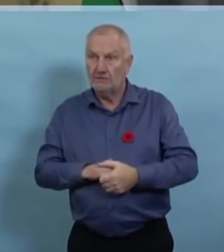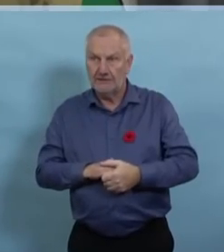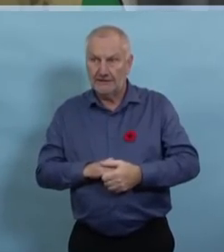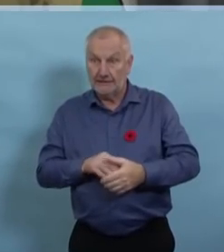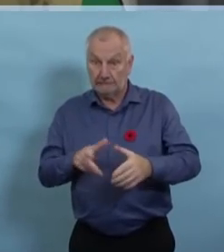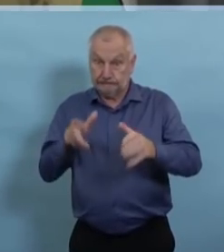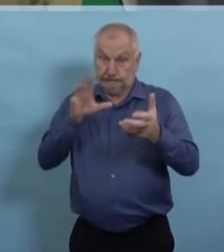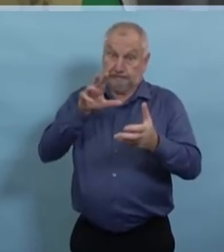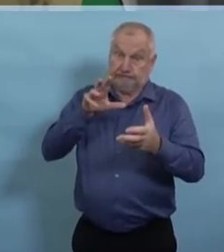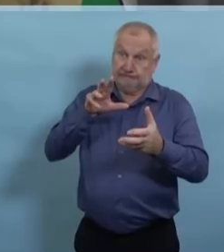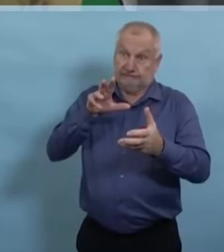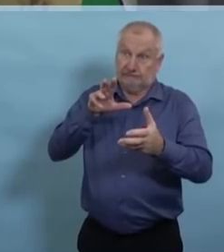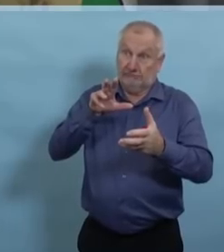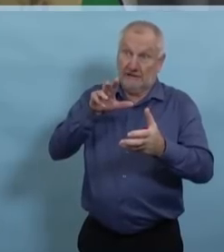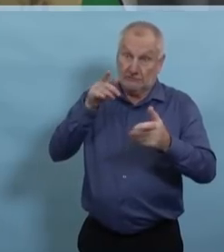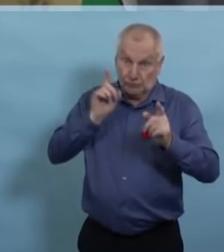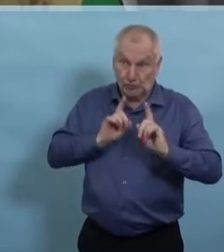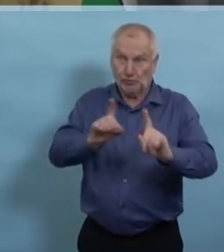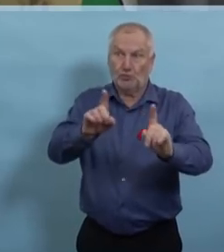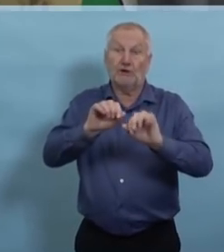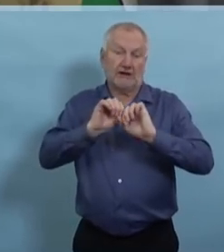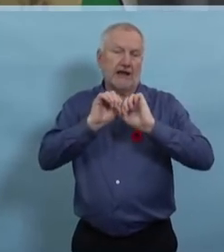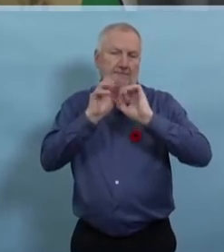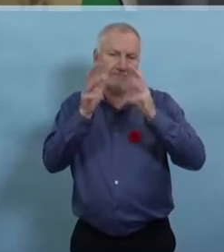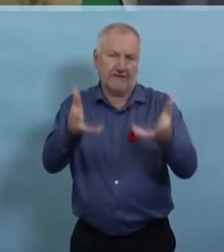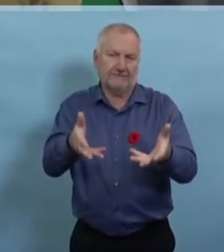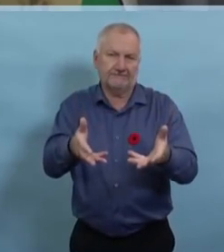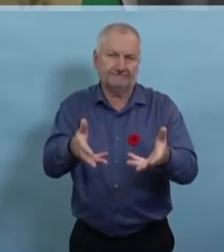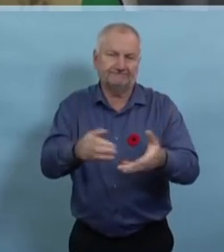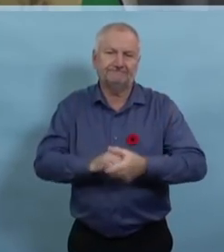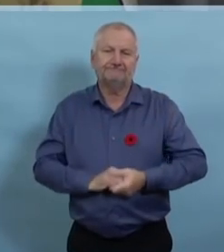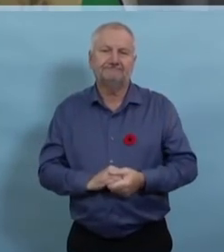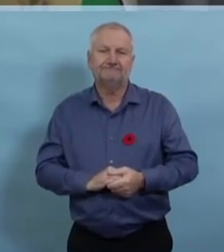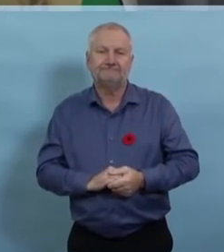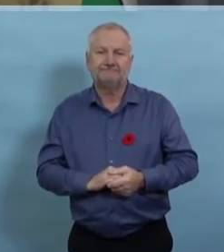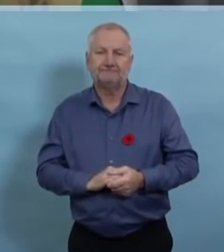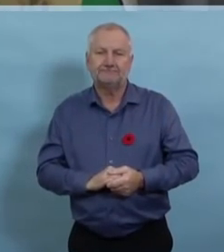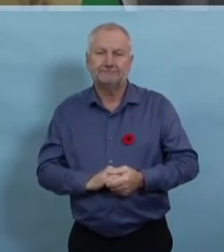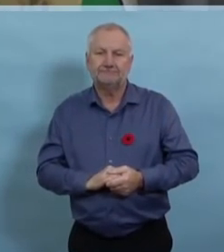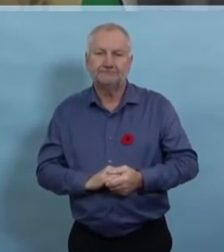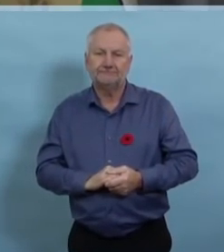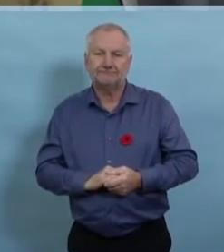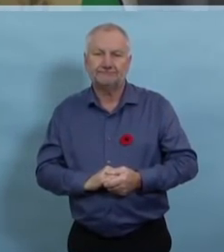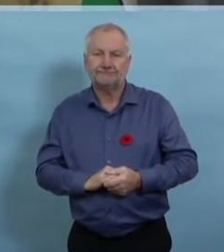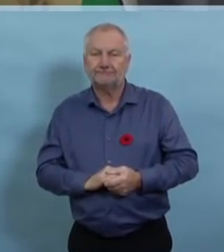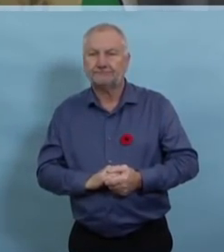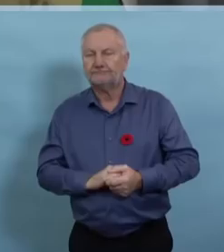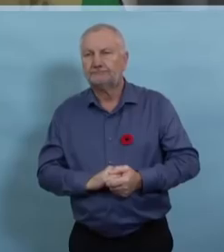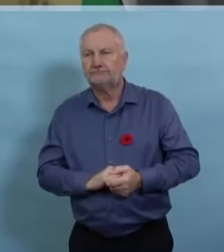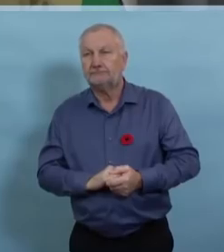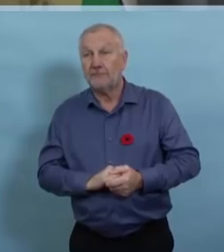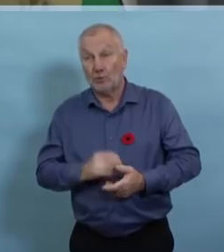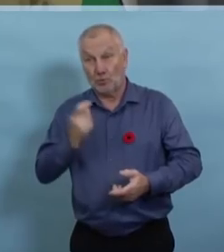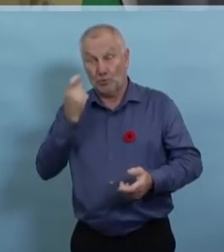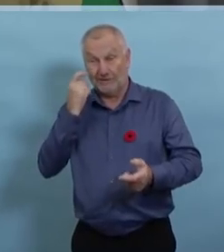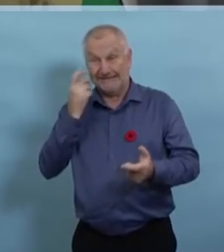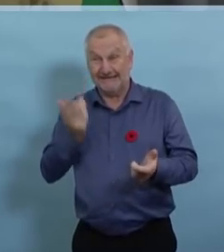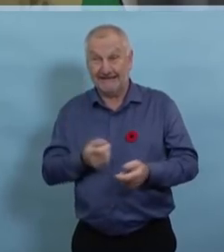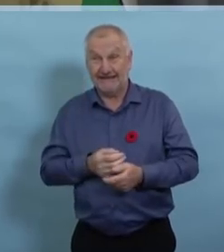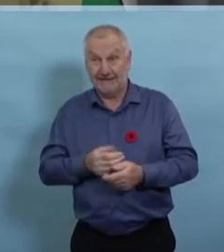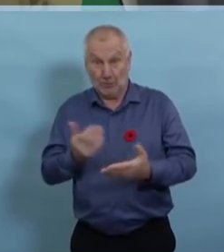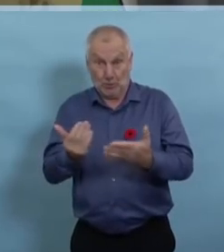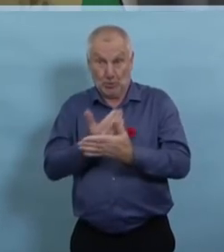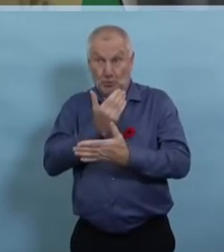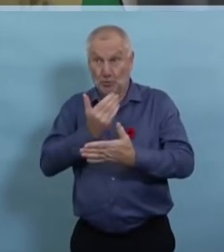the pandemic. Of course, we also saw at the beginning of the school year, many parents opt to